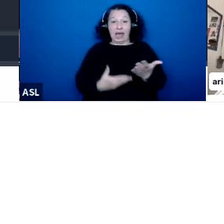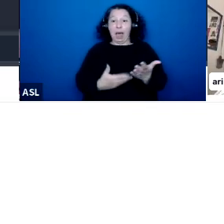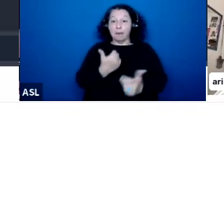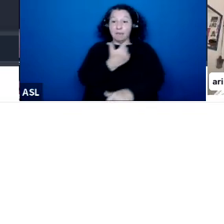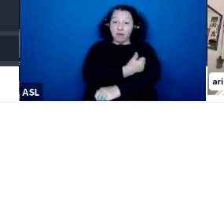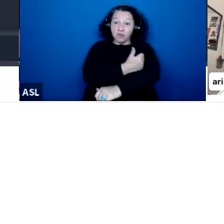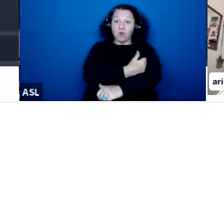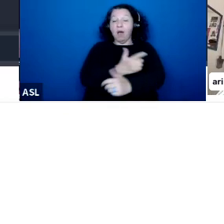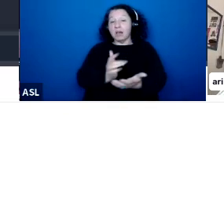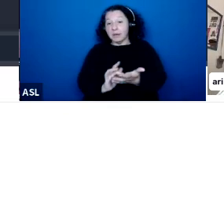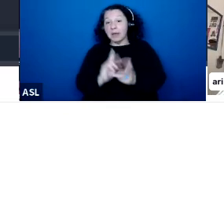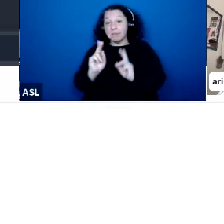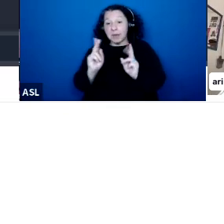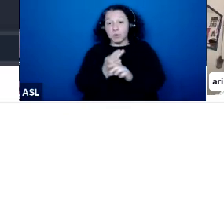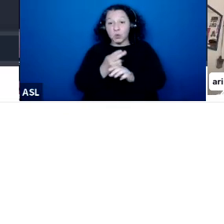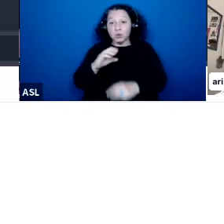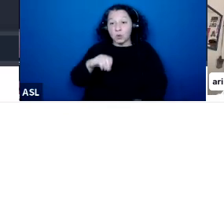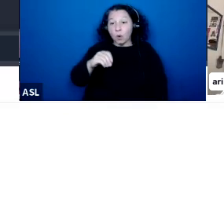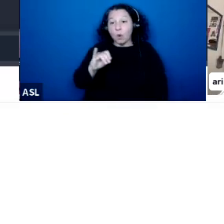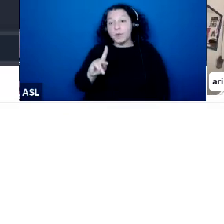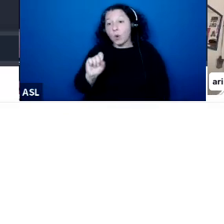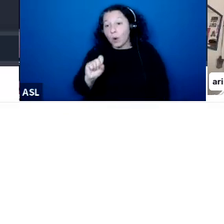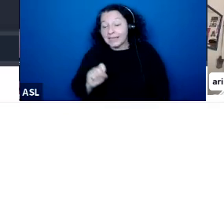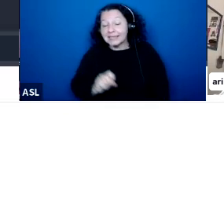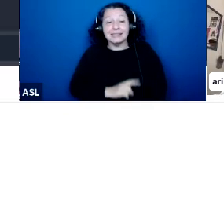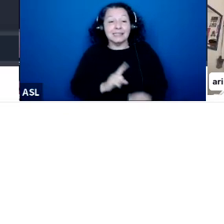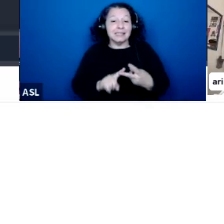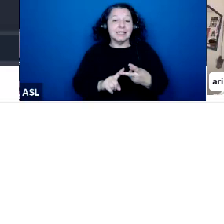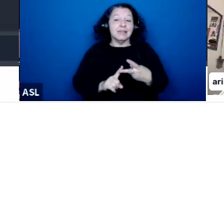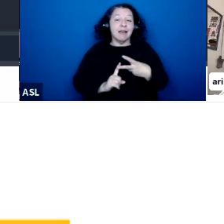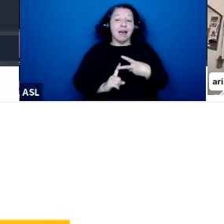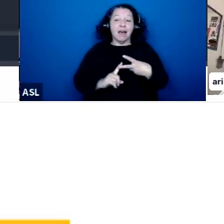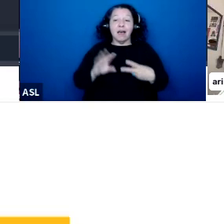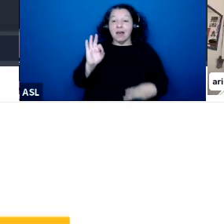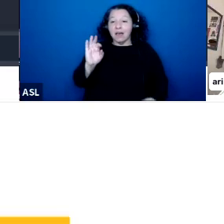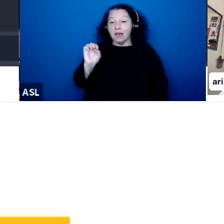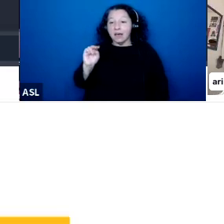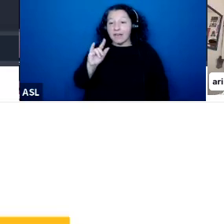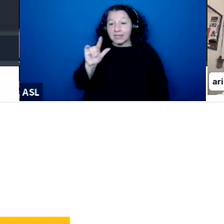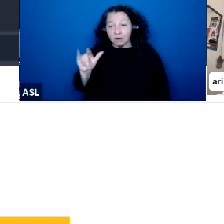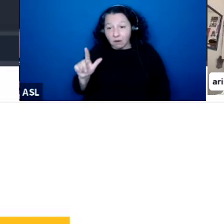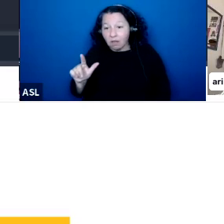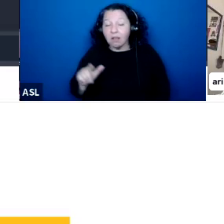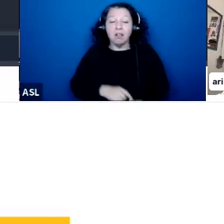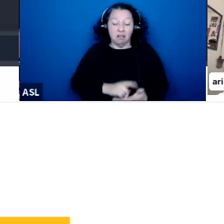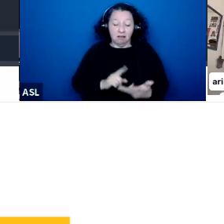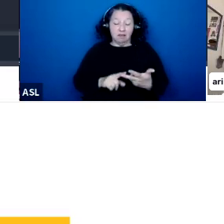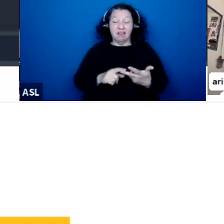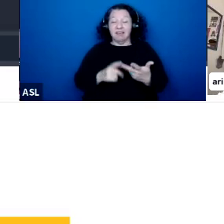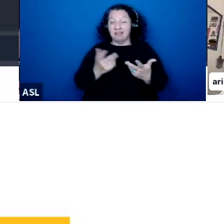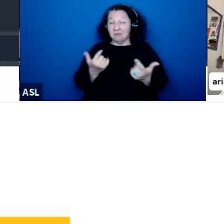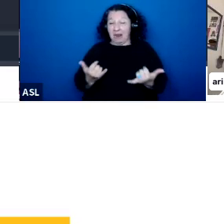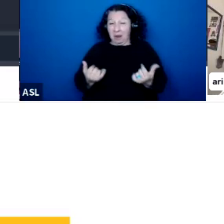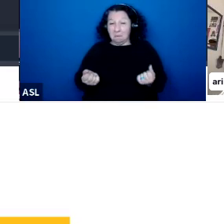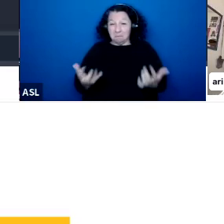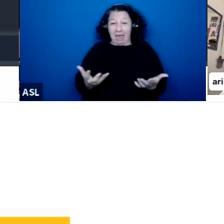of the drugs that people use, like opioids, things like, fentanyl, and how